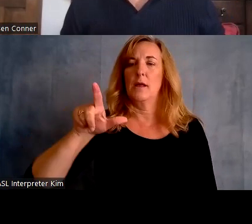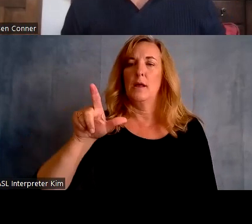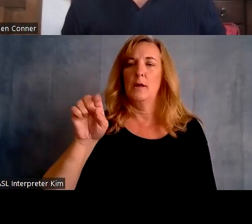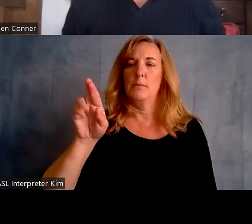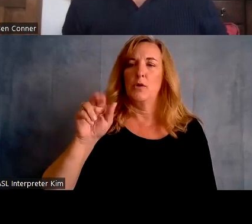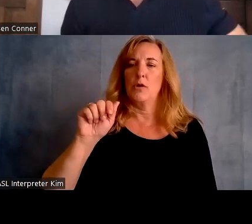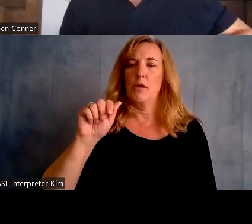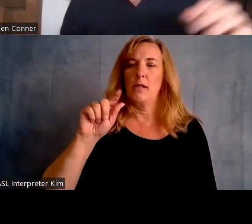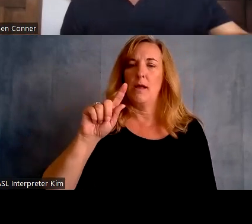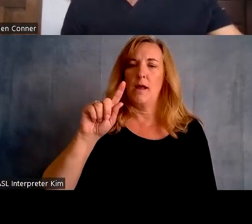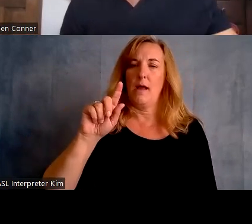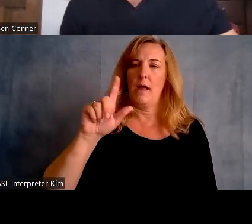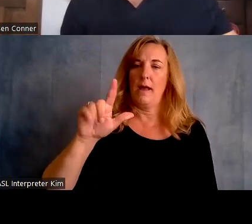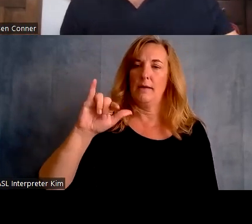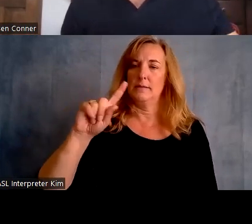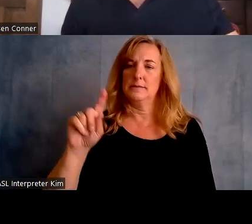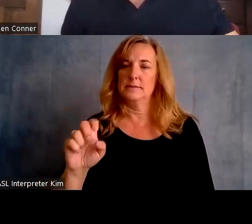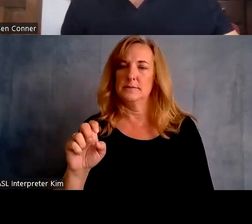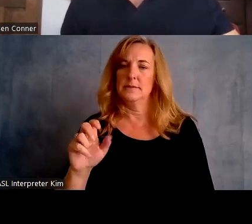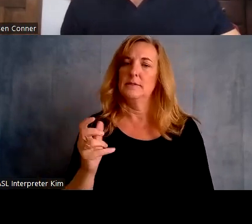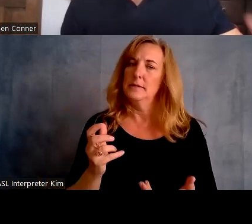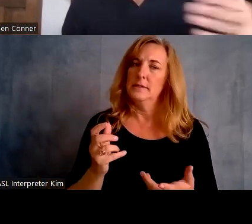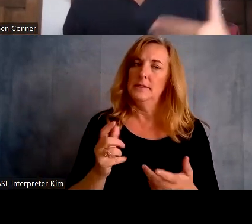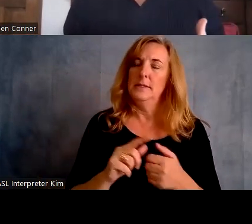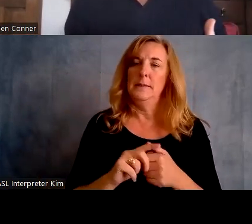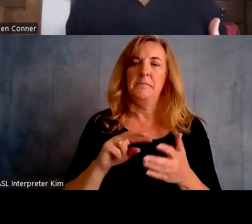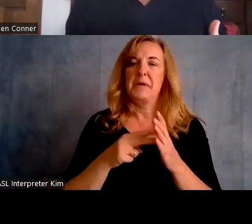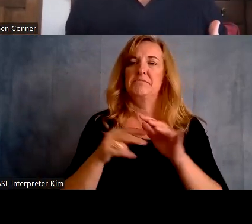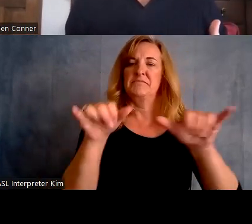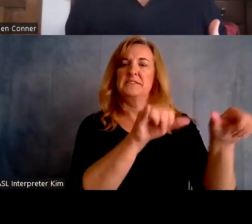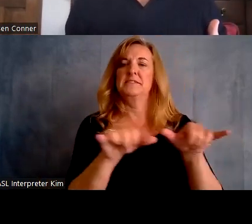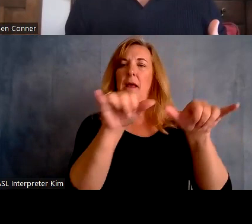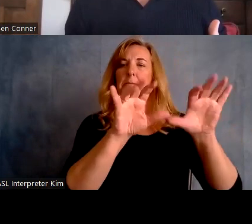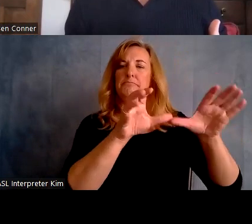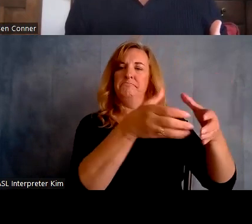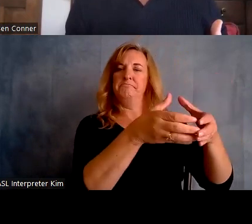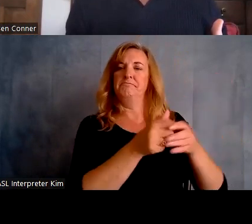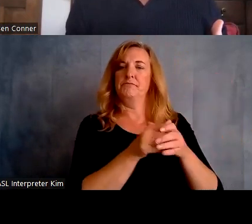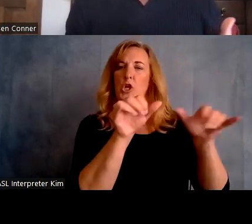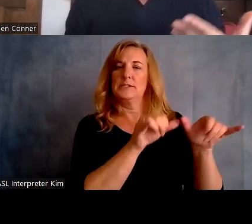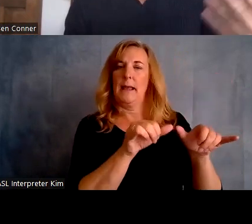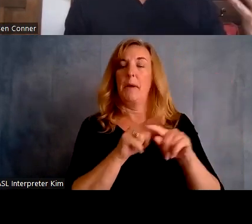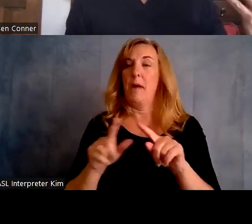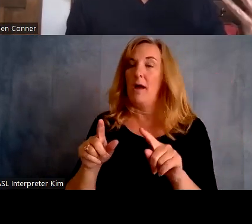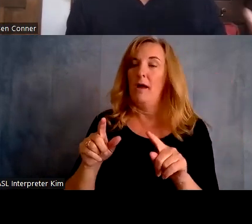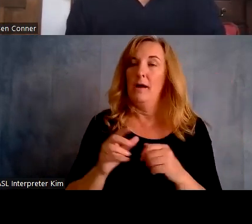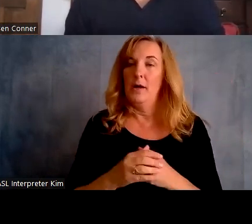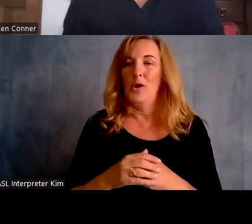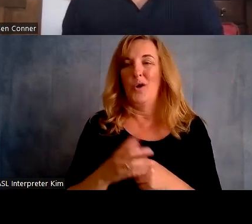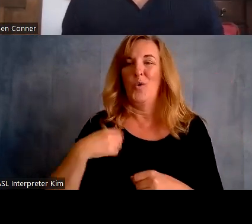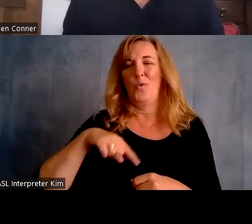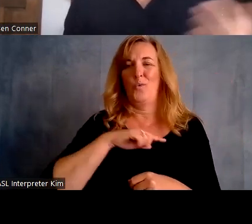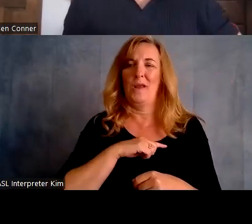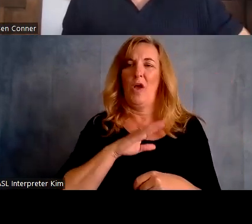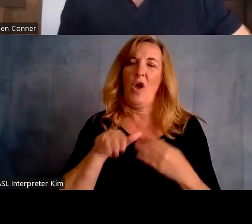homogenize, we say they're all the same. With pluralize, we say, well, I mean, we all are